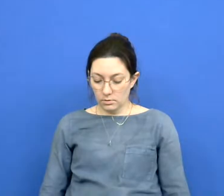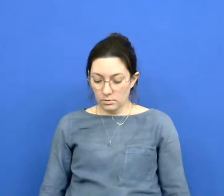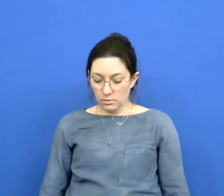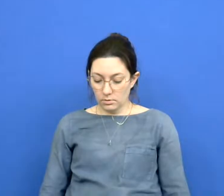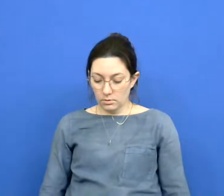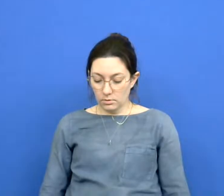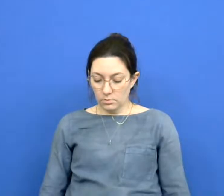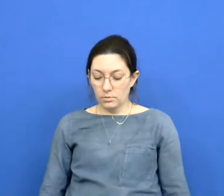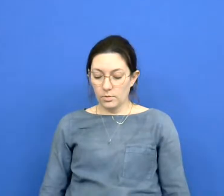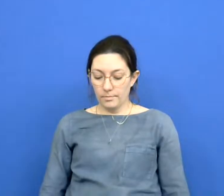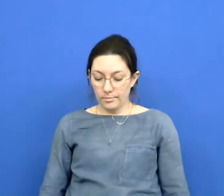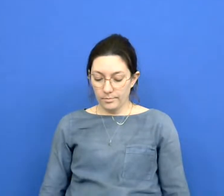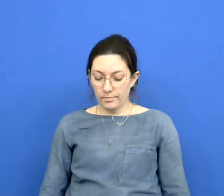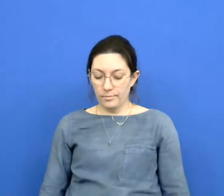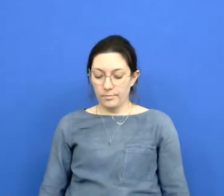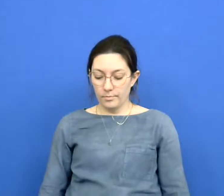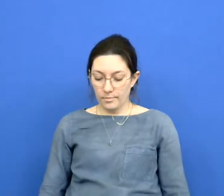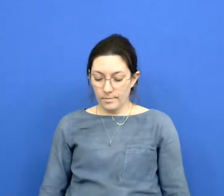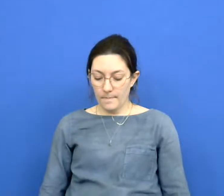Okay.